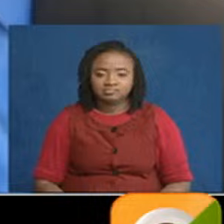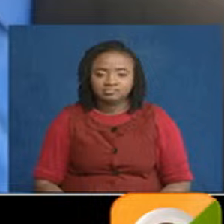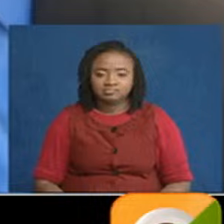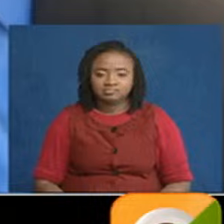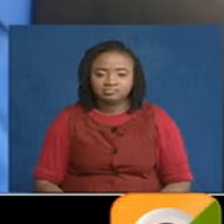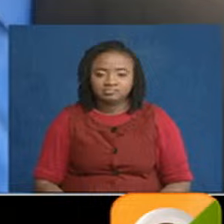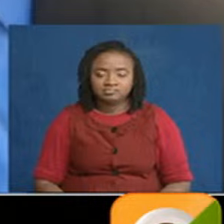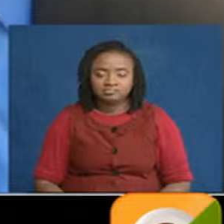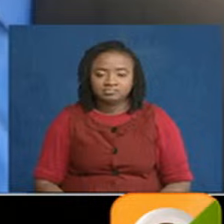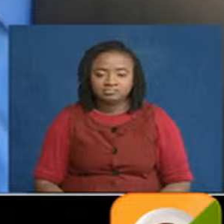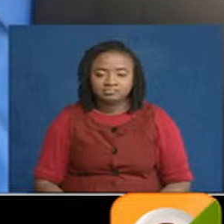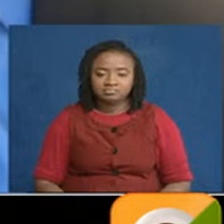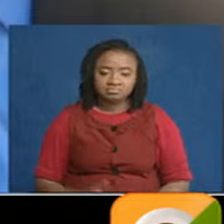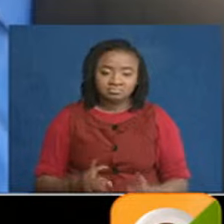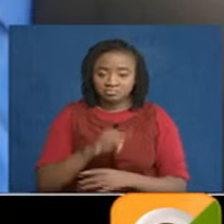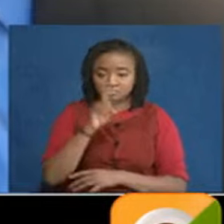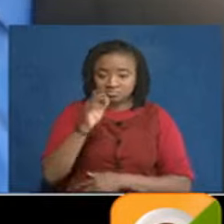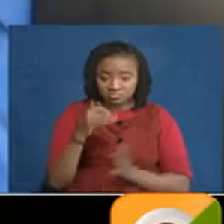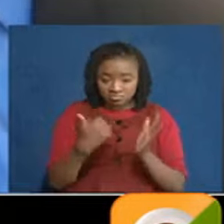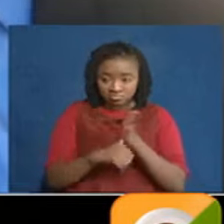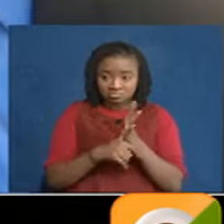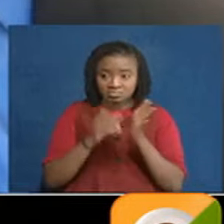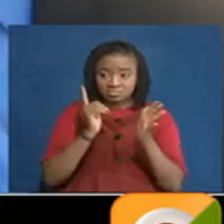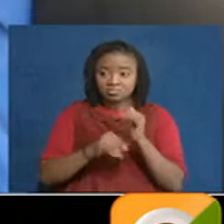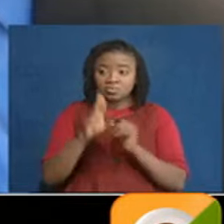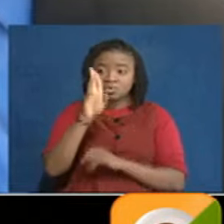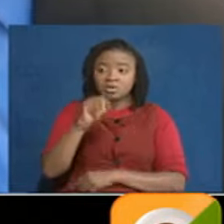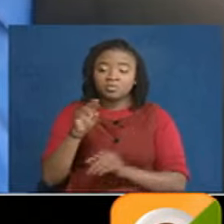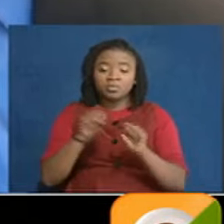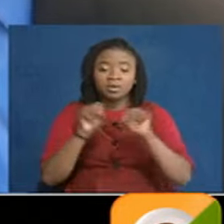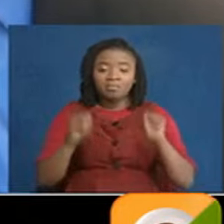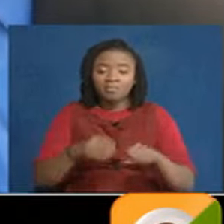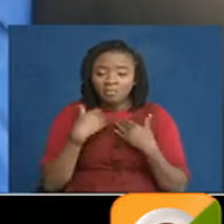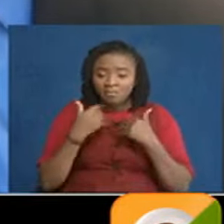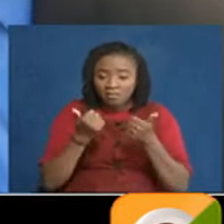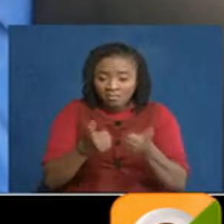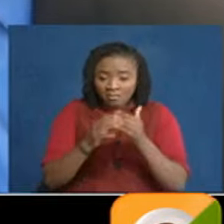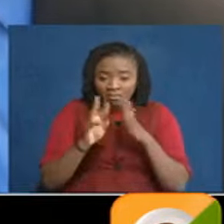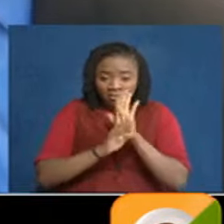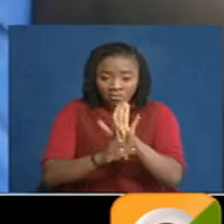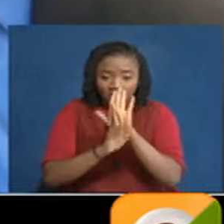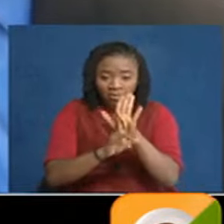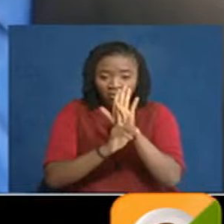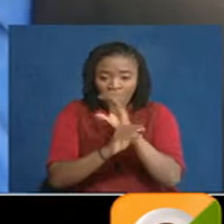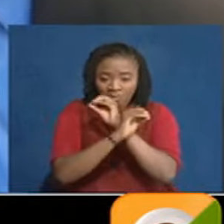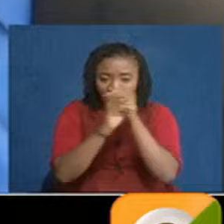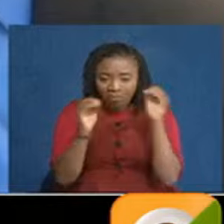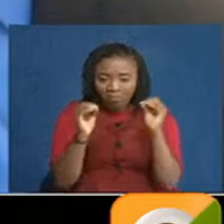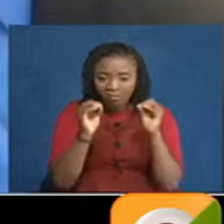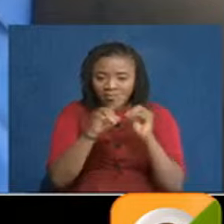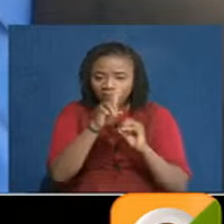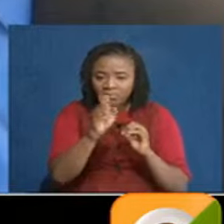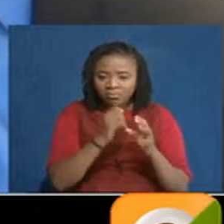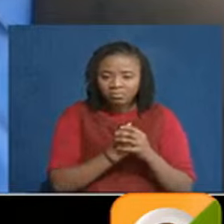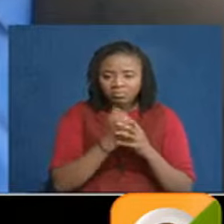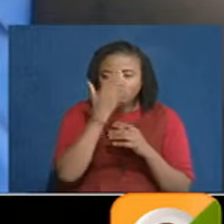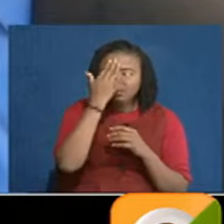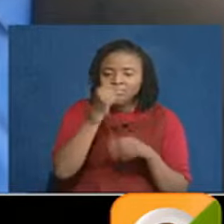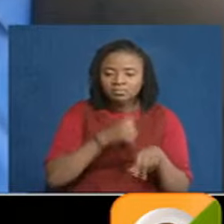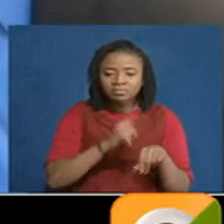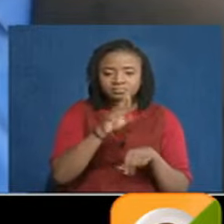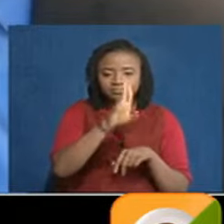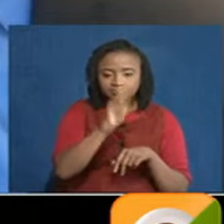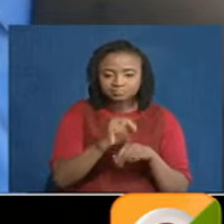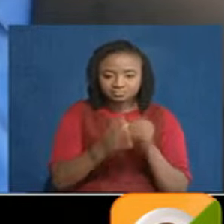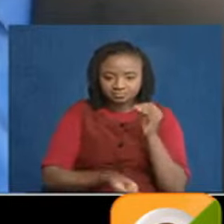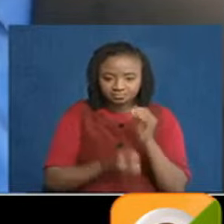not representative? Because there has been the argument, even from the UN Secretary General Antonio Guterres, that when the UN was formed,